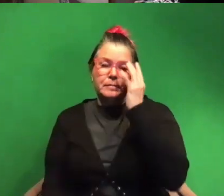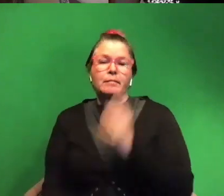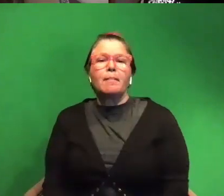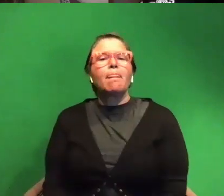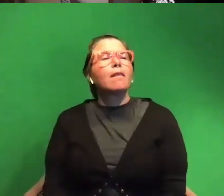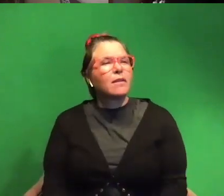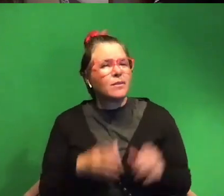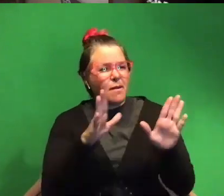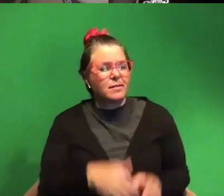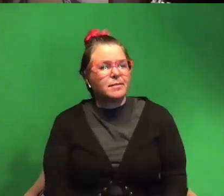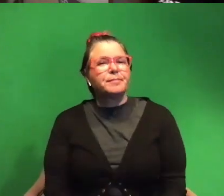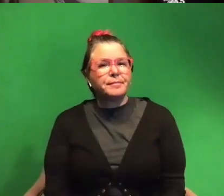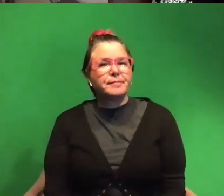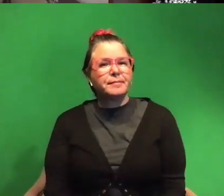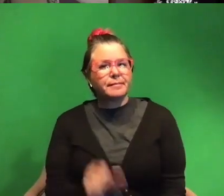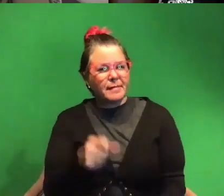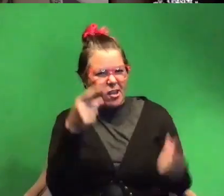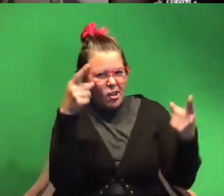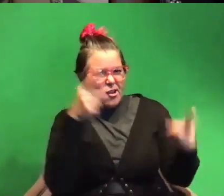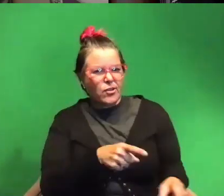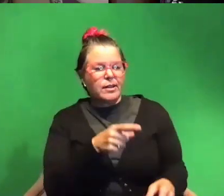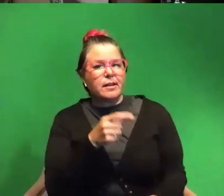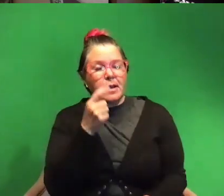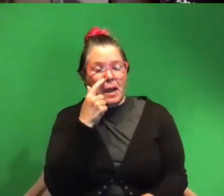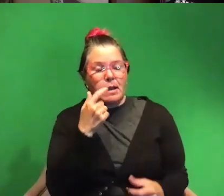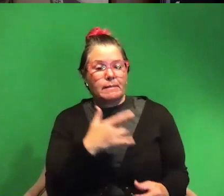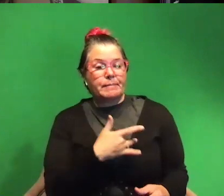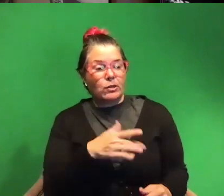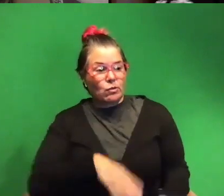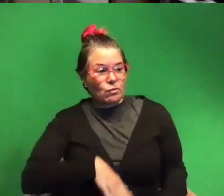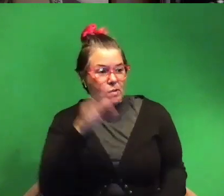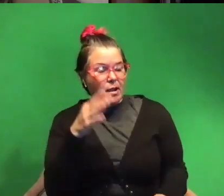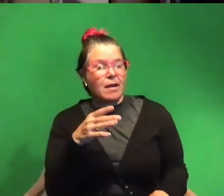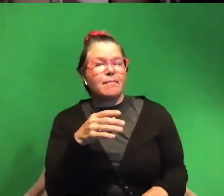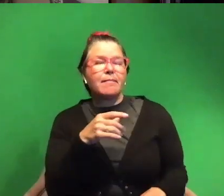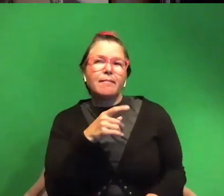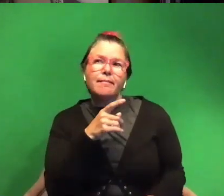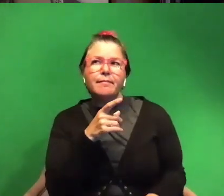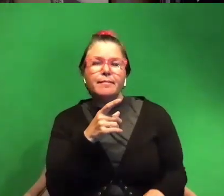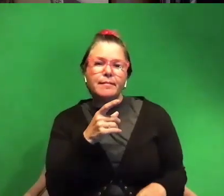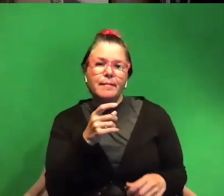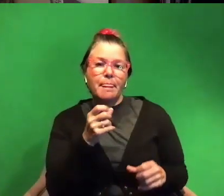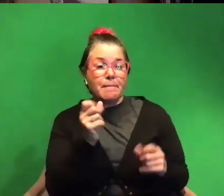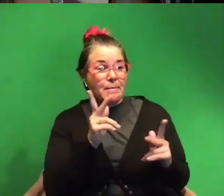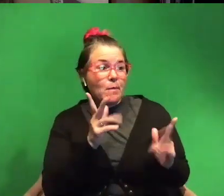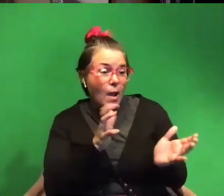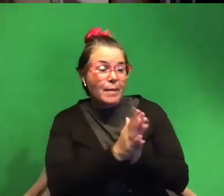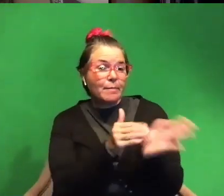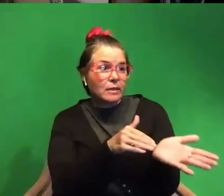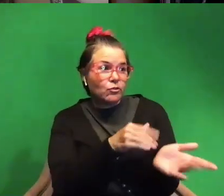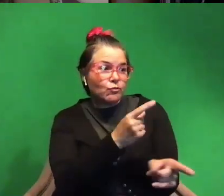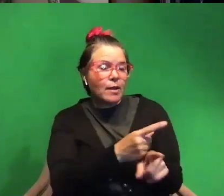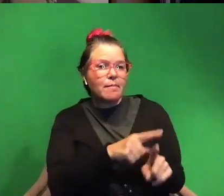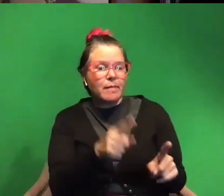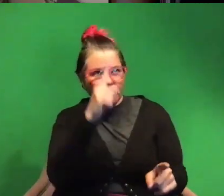That's awesome. Yeah, I agree that a lot of times growing up, not like a lot of people do want to be doctors, but I think usually when you think